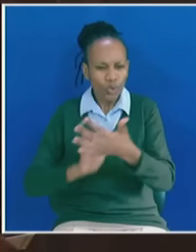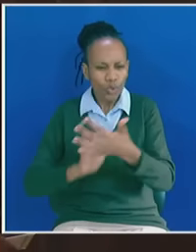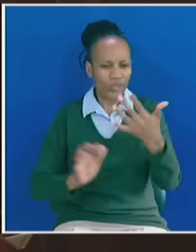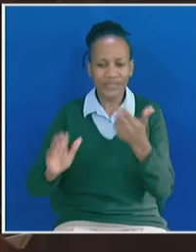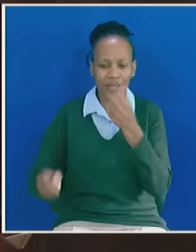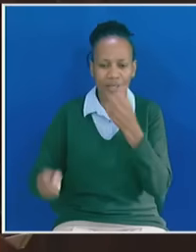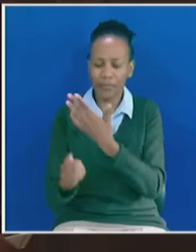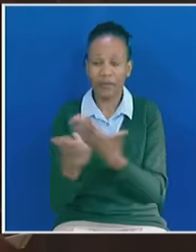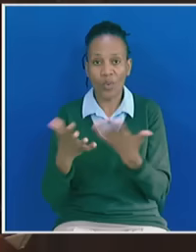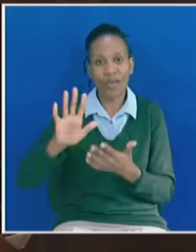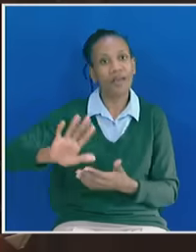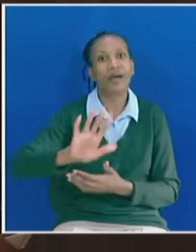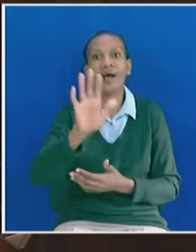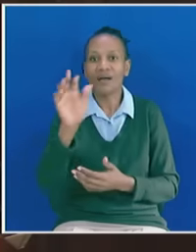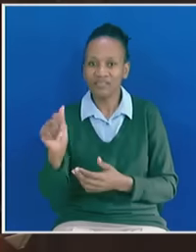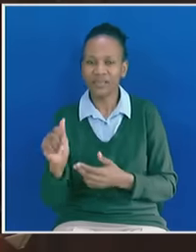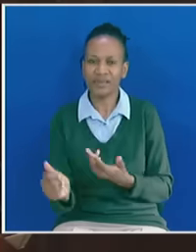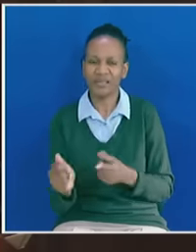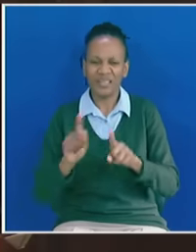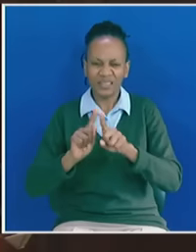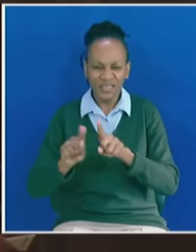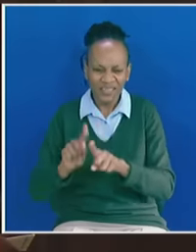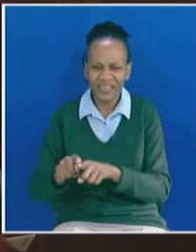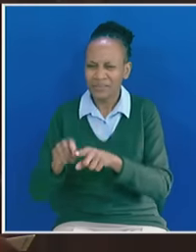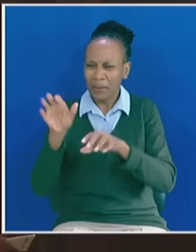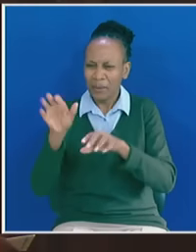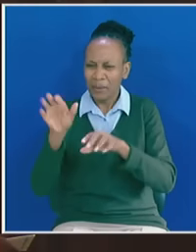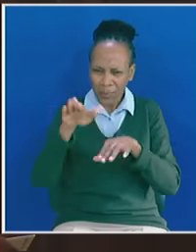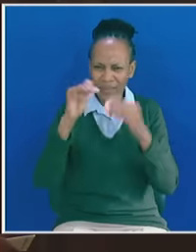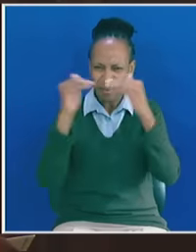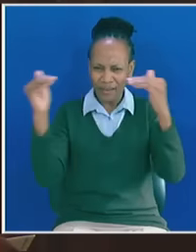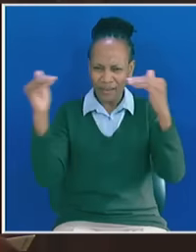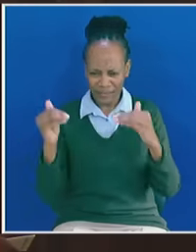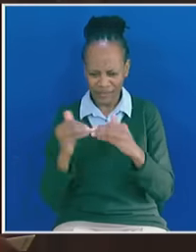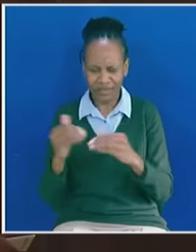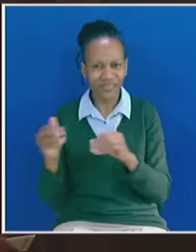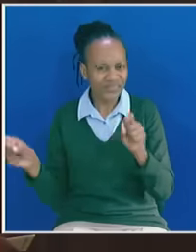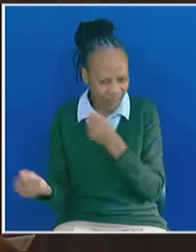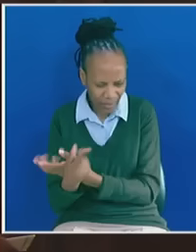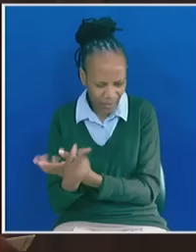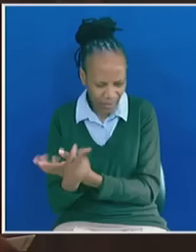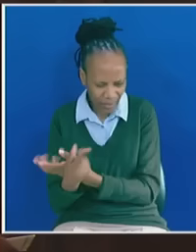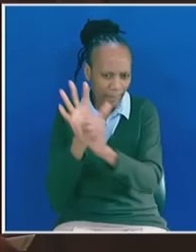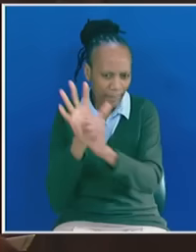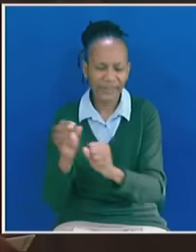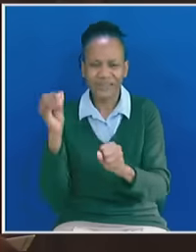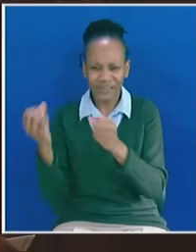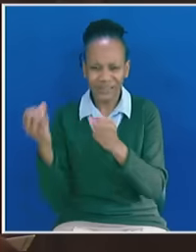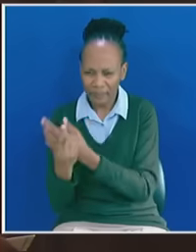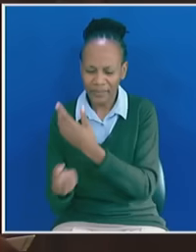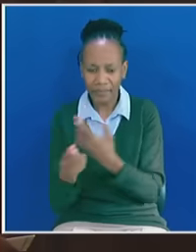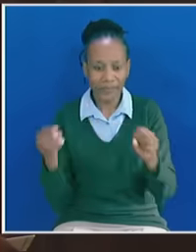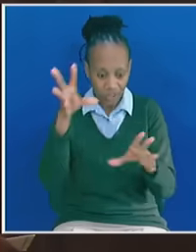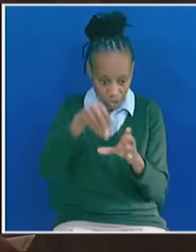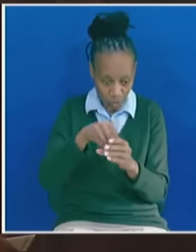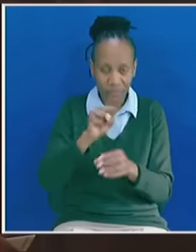and the humanitarian and regional security impact in one of these countries, including South Africa.